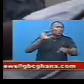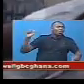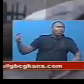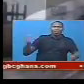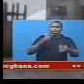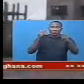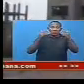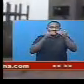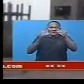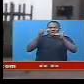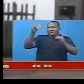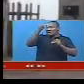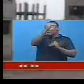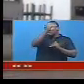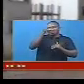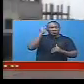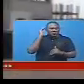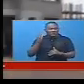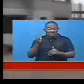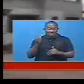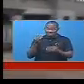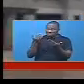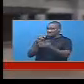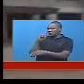units under the 6 affordable housing projects